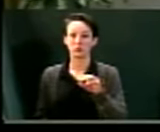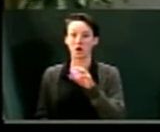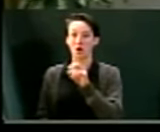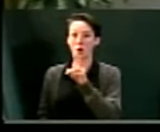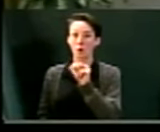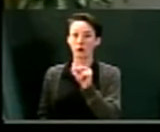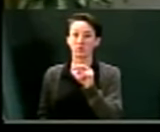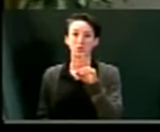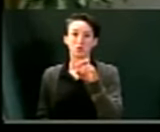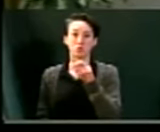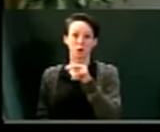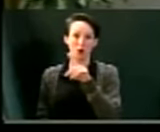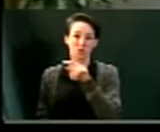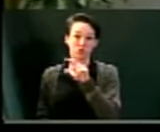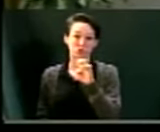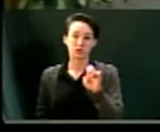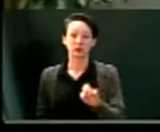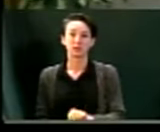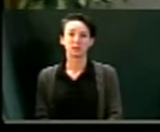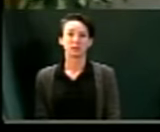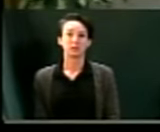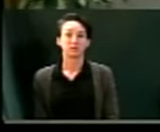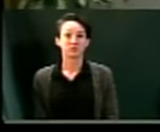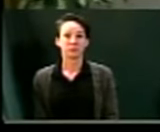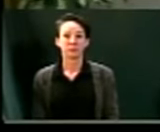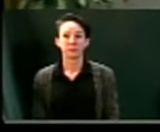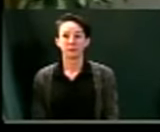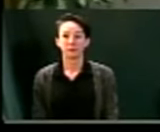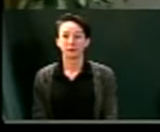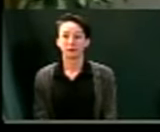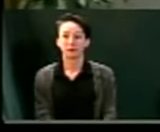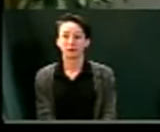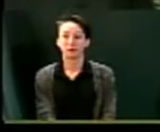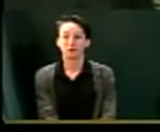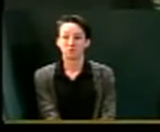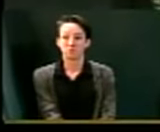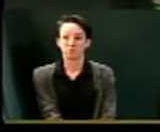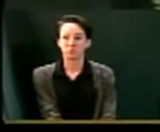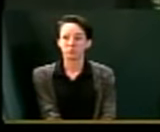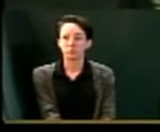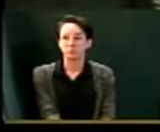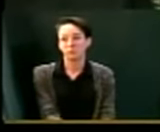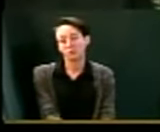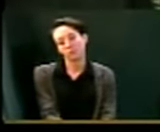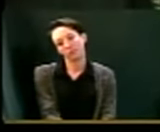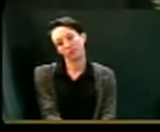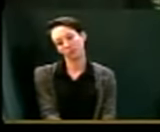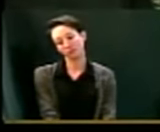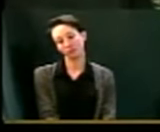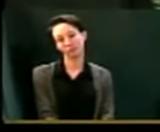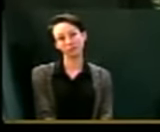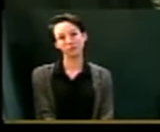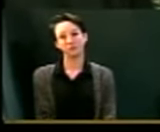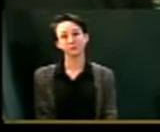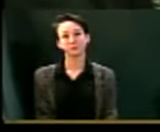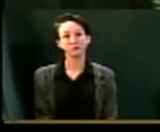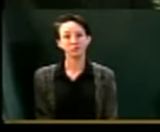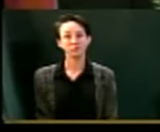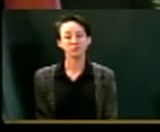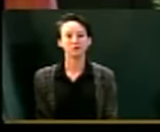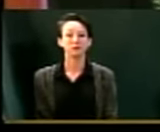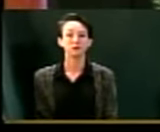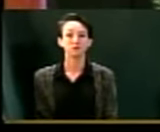Right, you know, I mean. I'm sorry. I had a person sign up for public. Okay, yes, we'll have to have. All right.